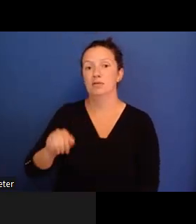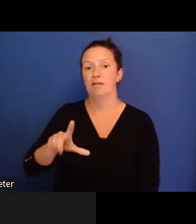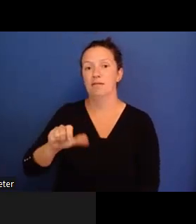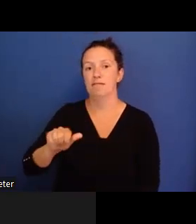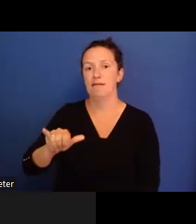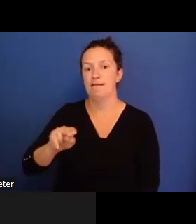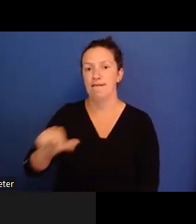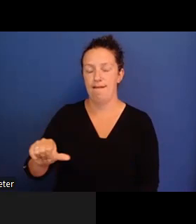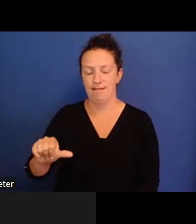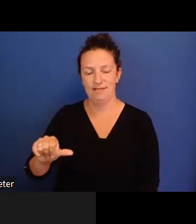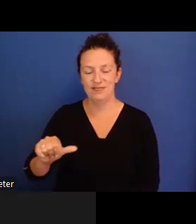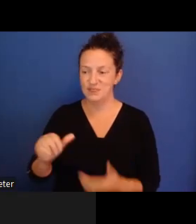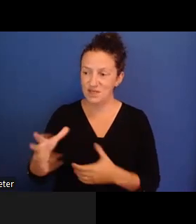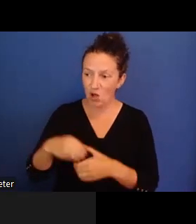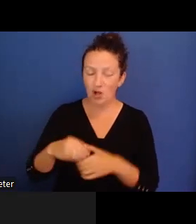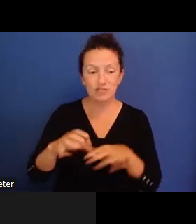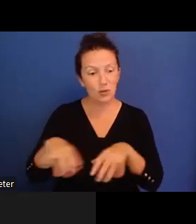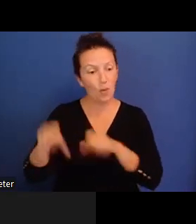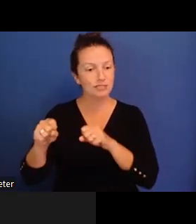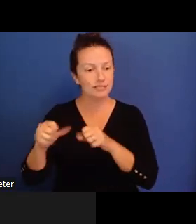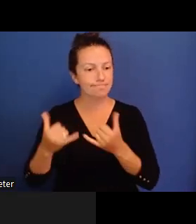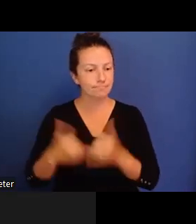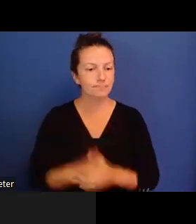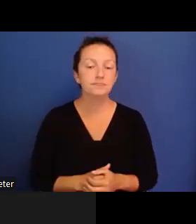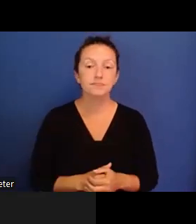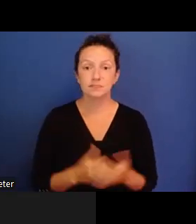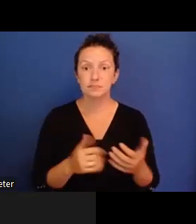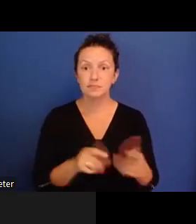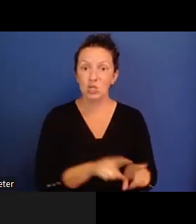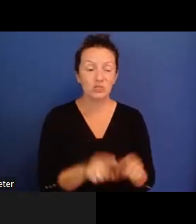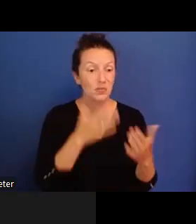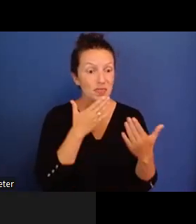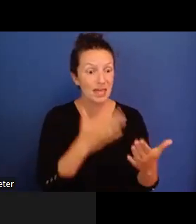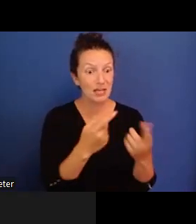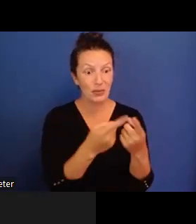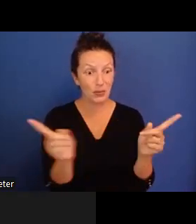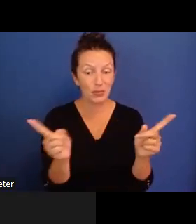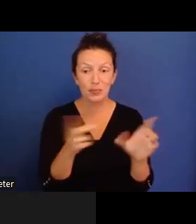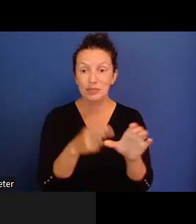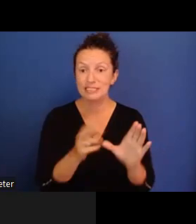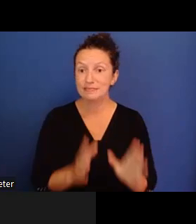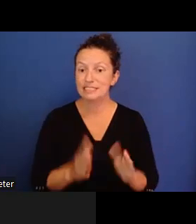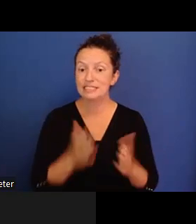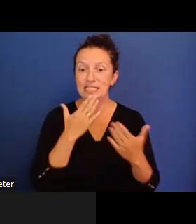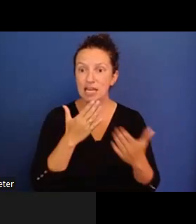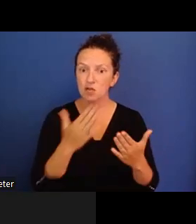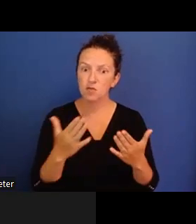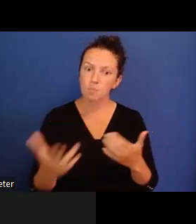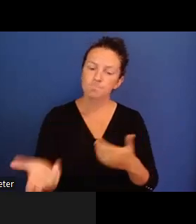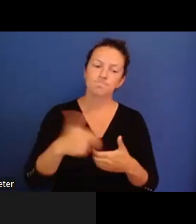and being our host. I also want to thank you for choosing to attend this career